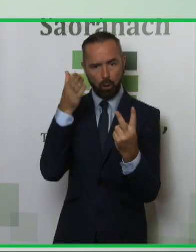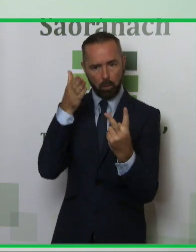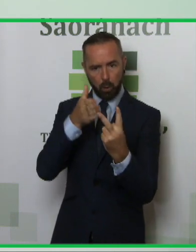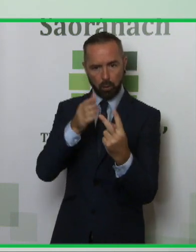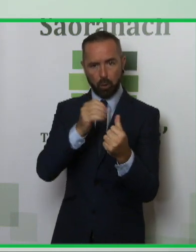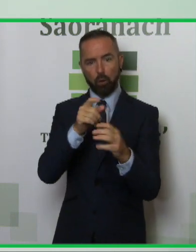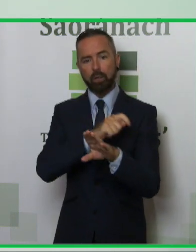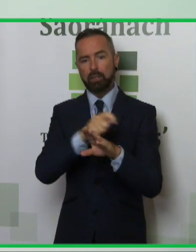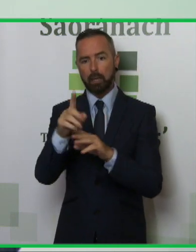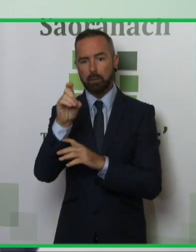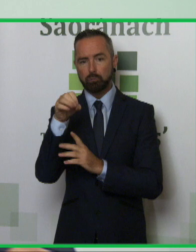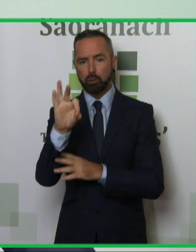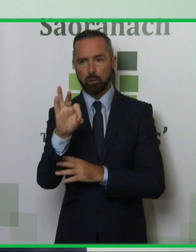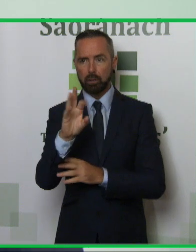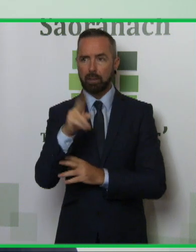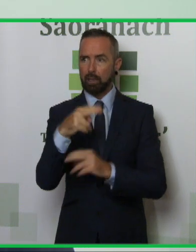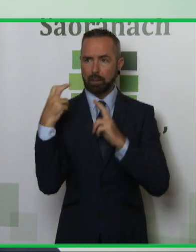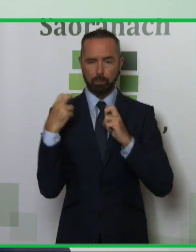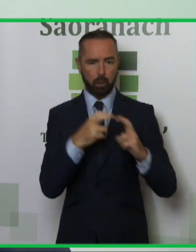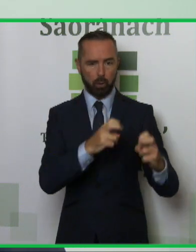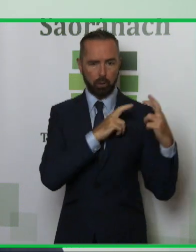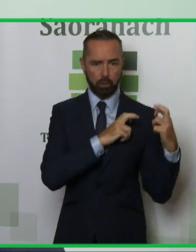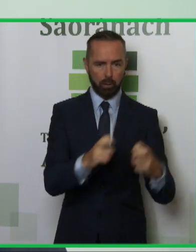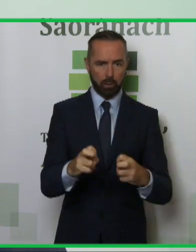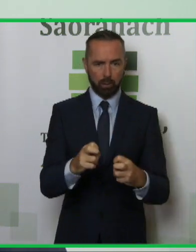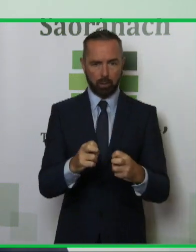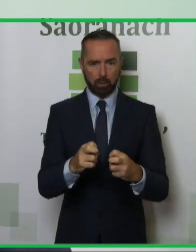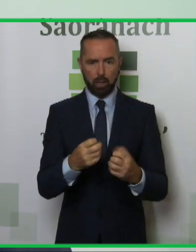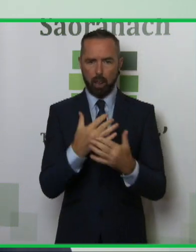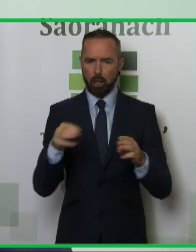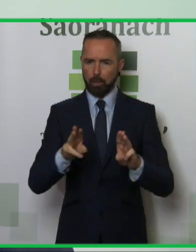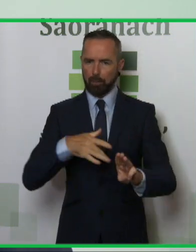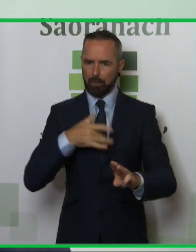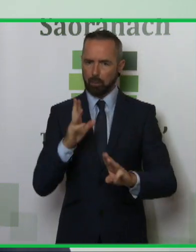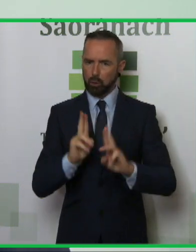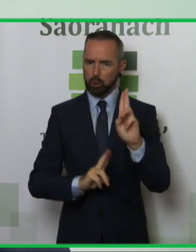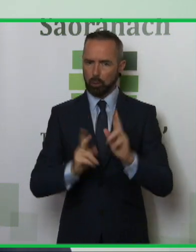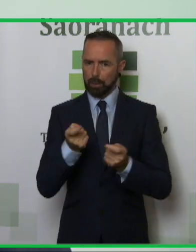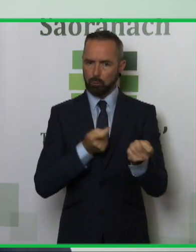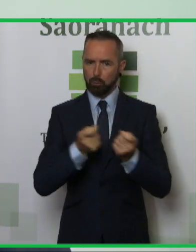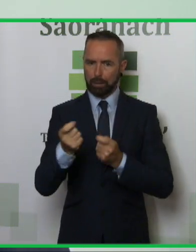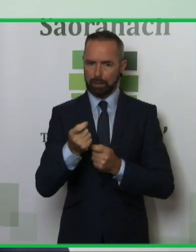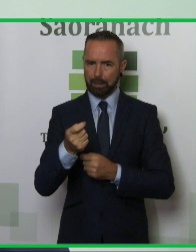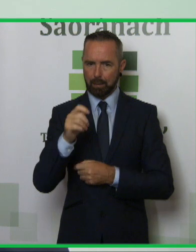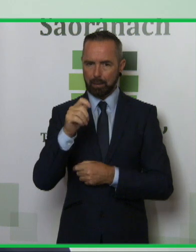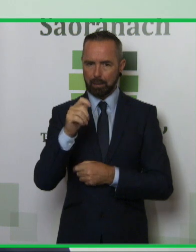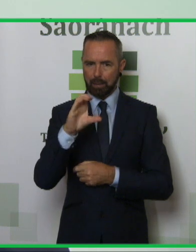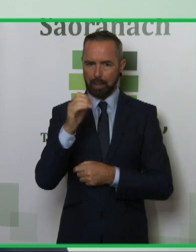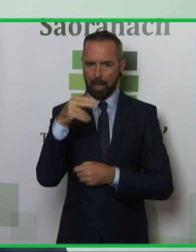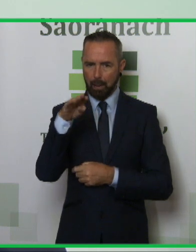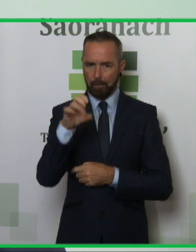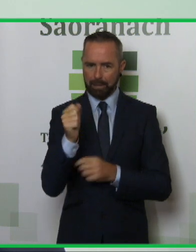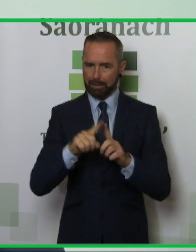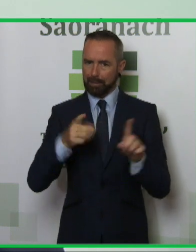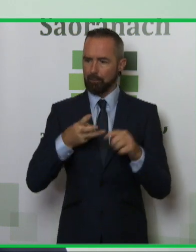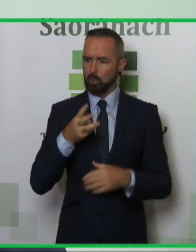and explore. For example, there has been a lot of suggestions around treating cannabis differently, and we're going to get into that question